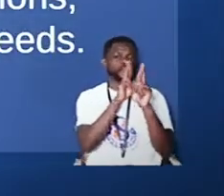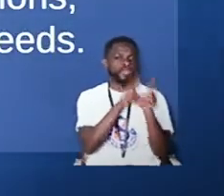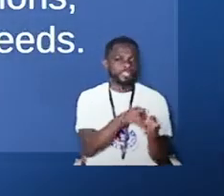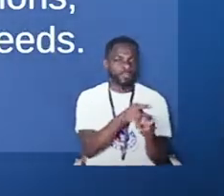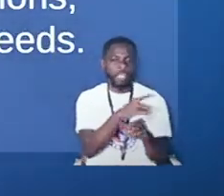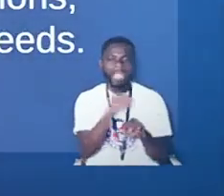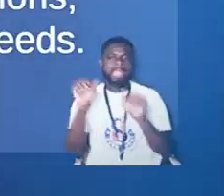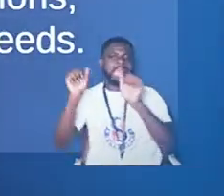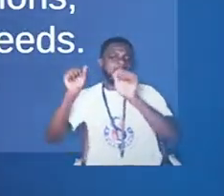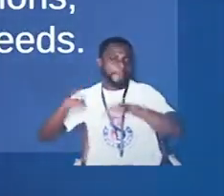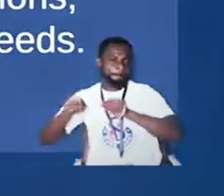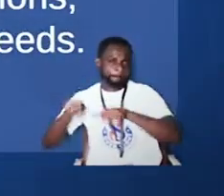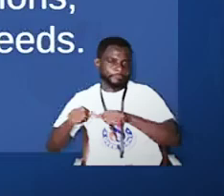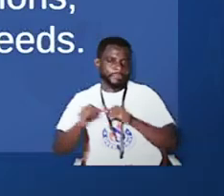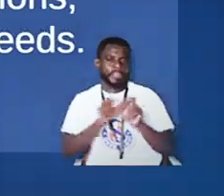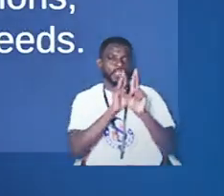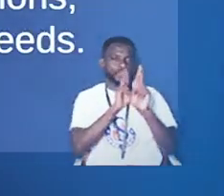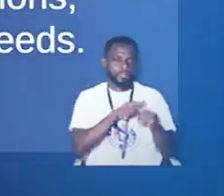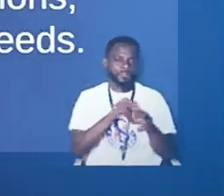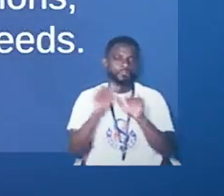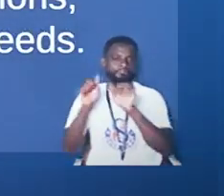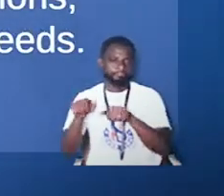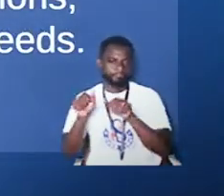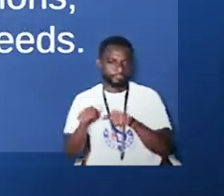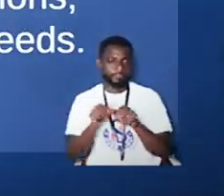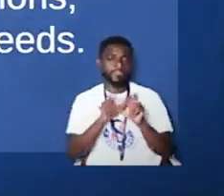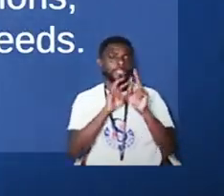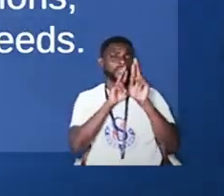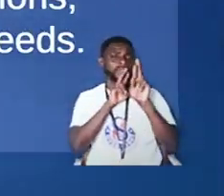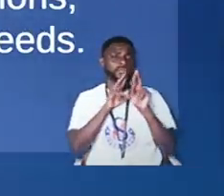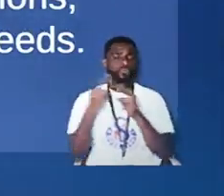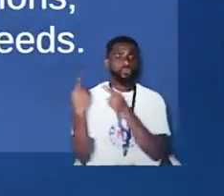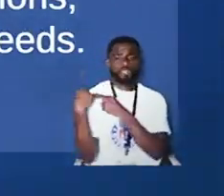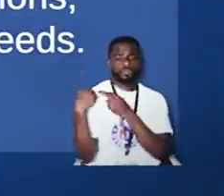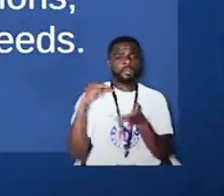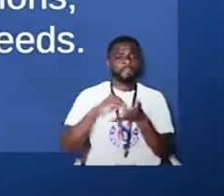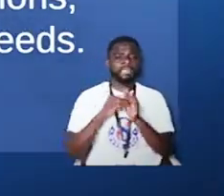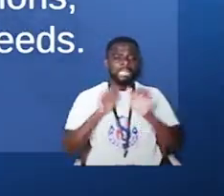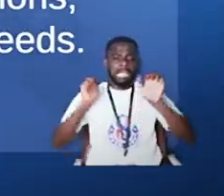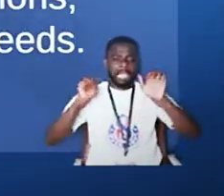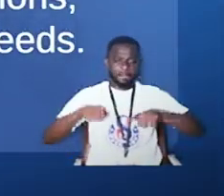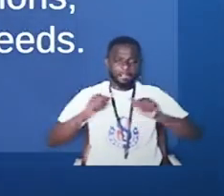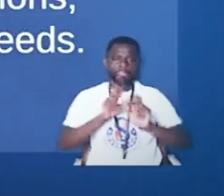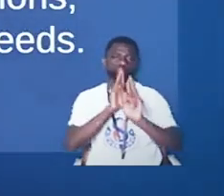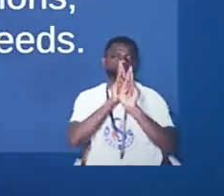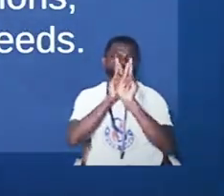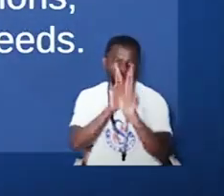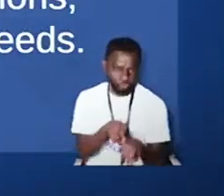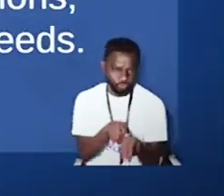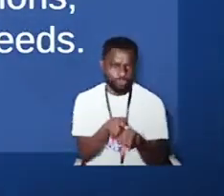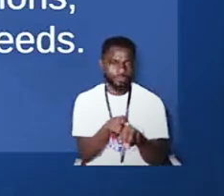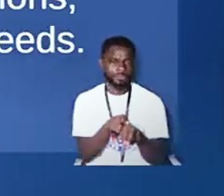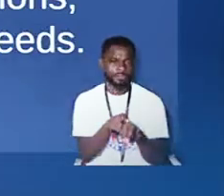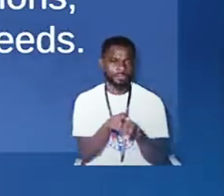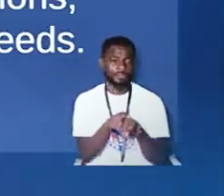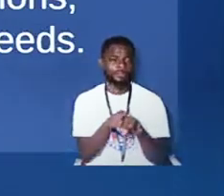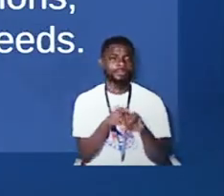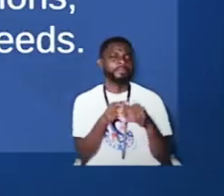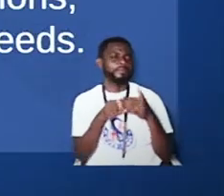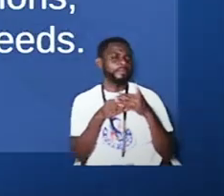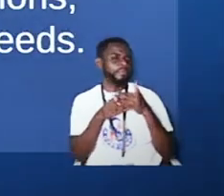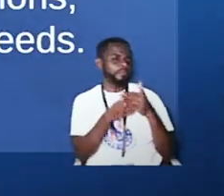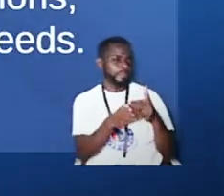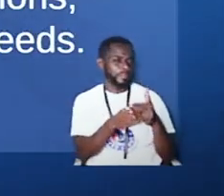ability. So responsibility is the ability to respond, put together. So when we say leadership